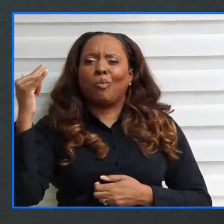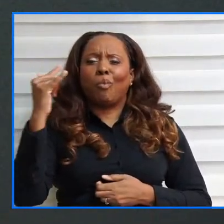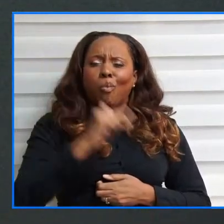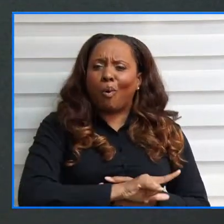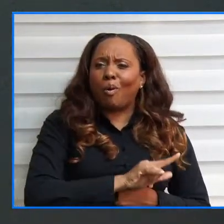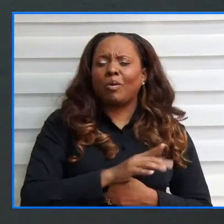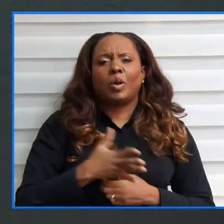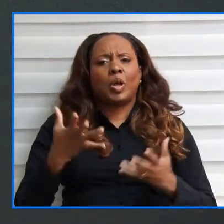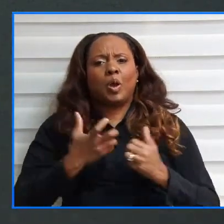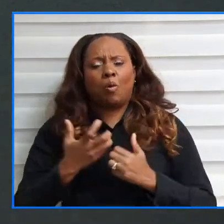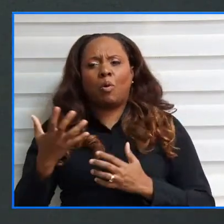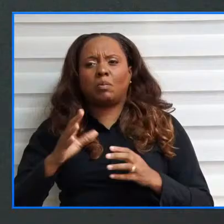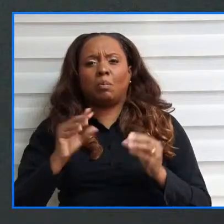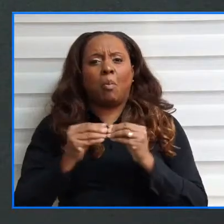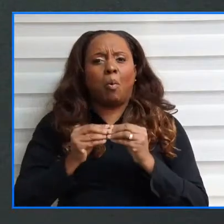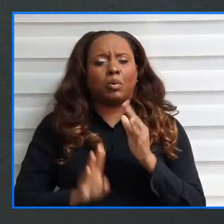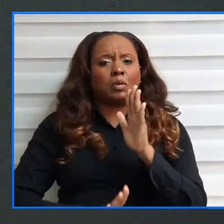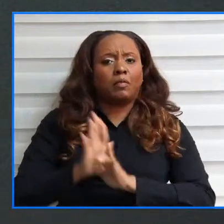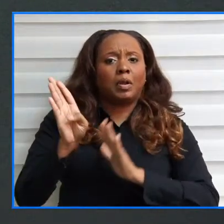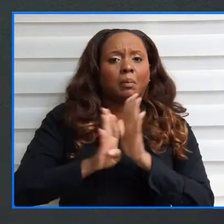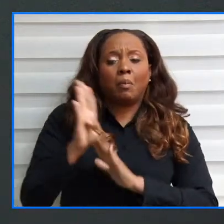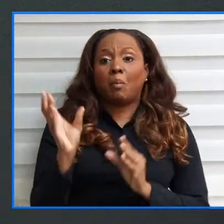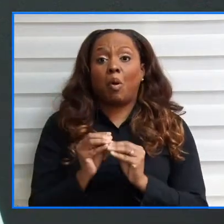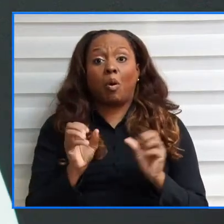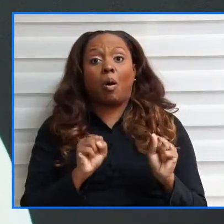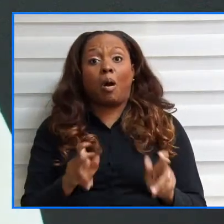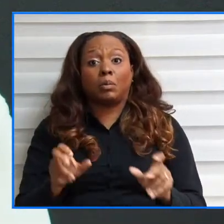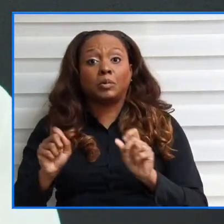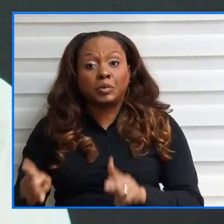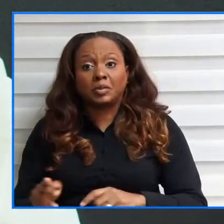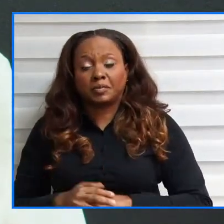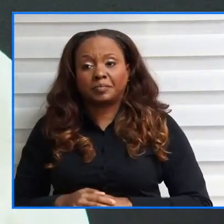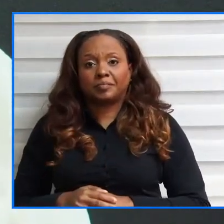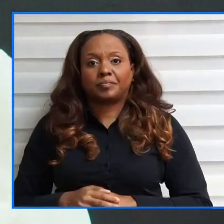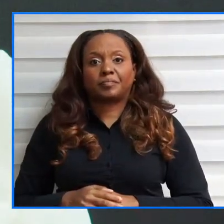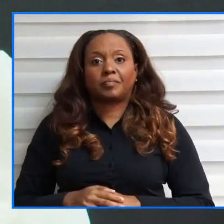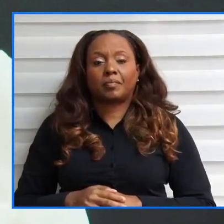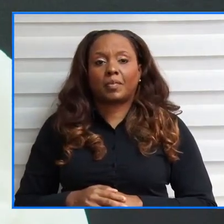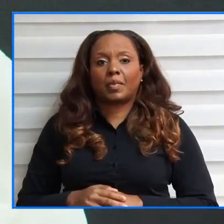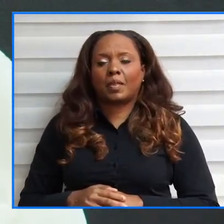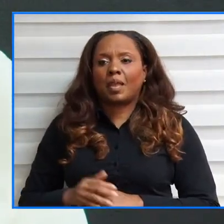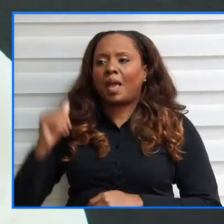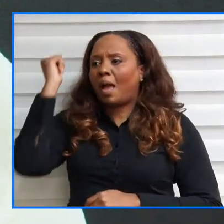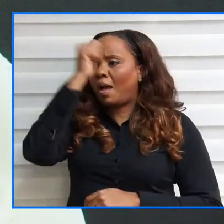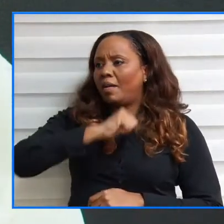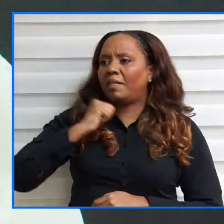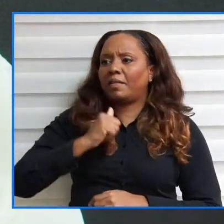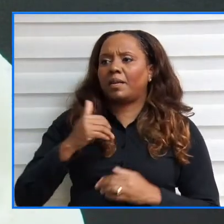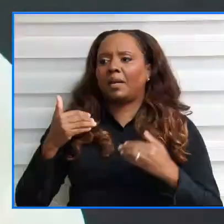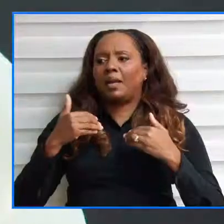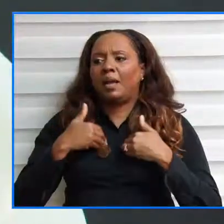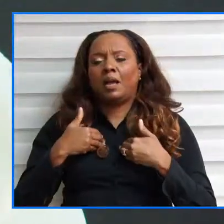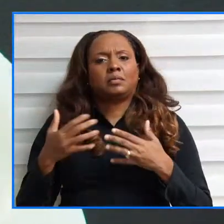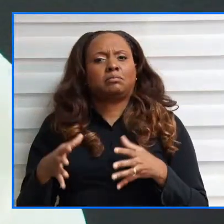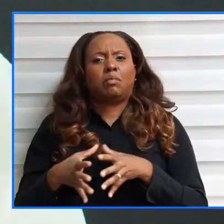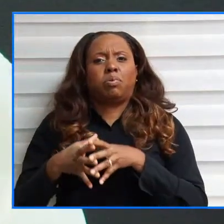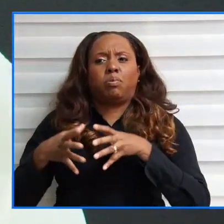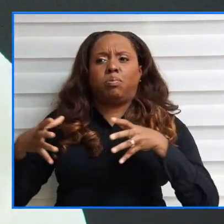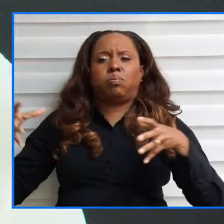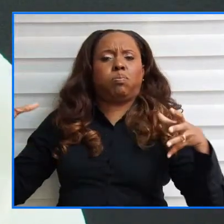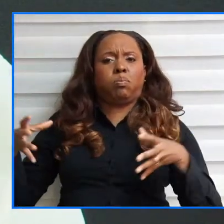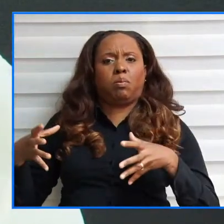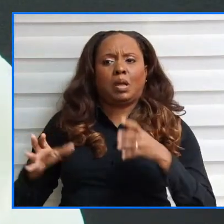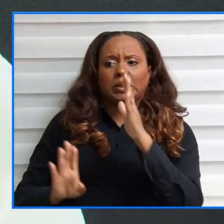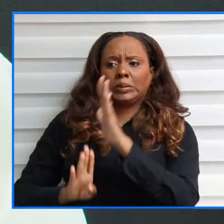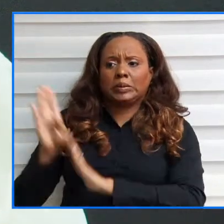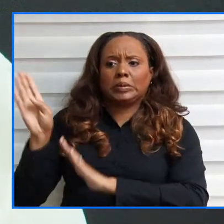and opportunity to our people. The continent of Africa has the hugest demographic dividend going forward